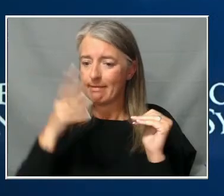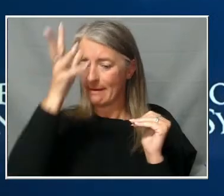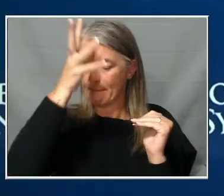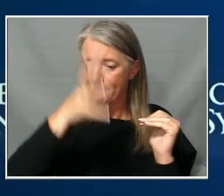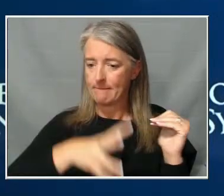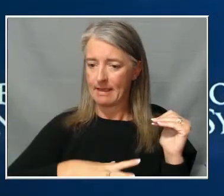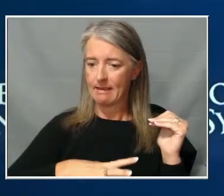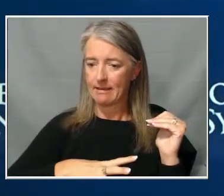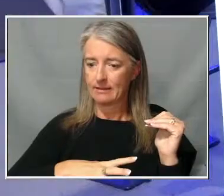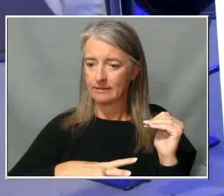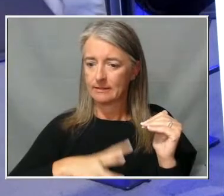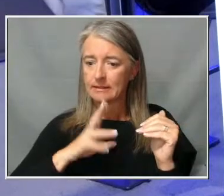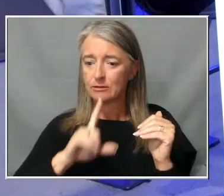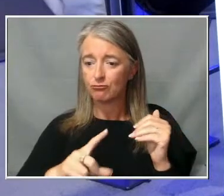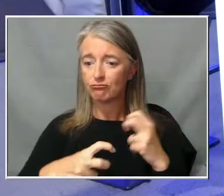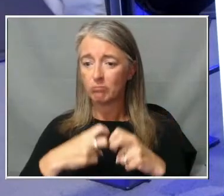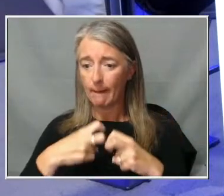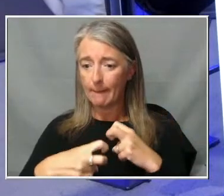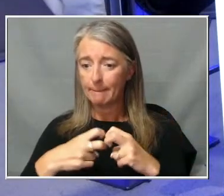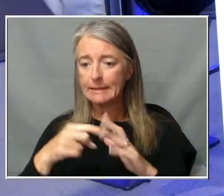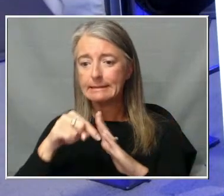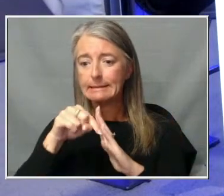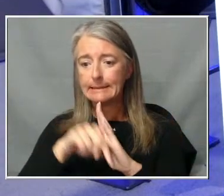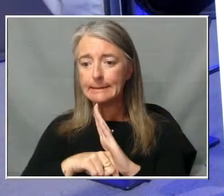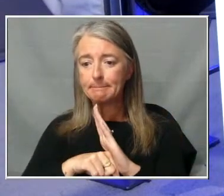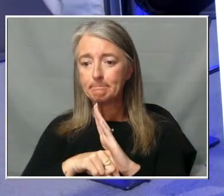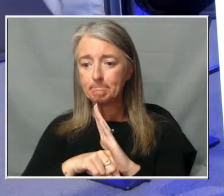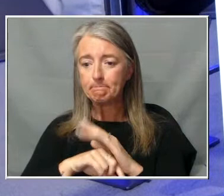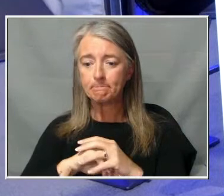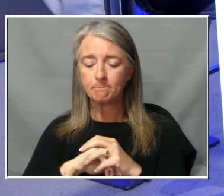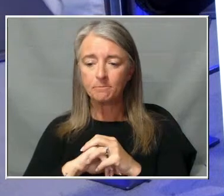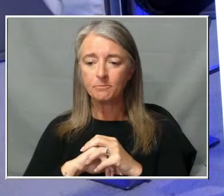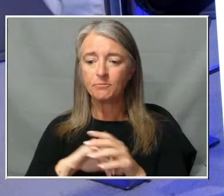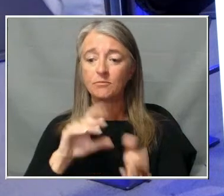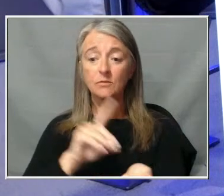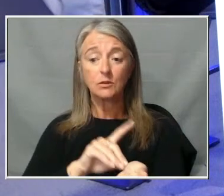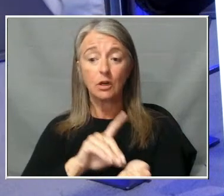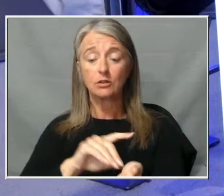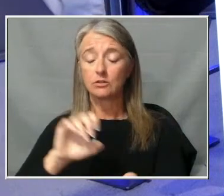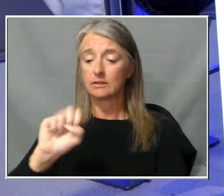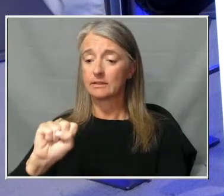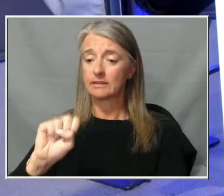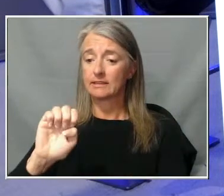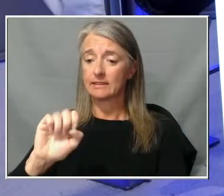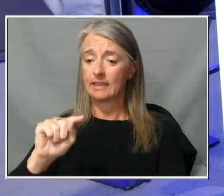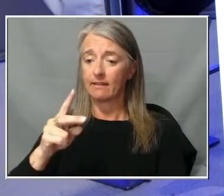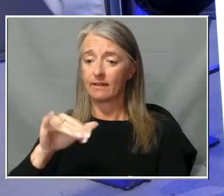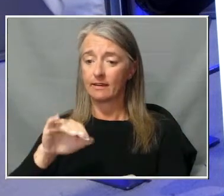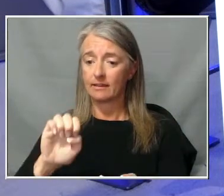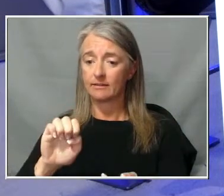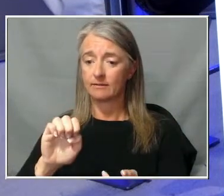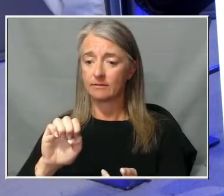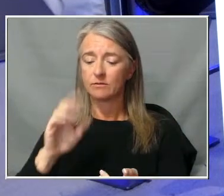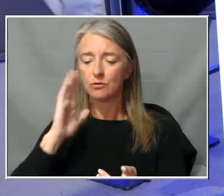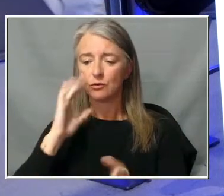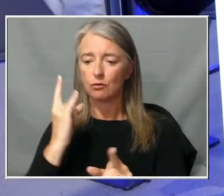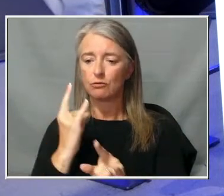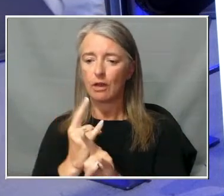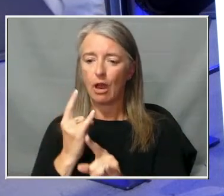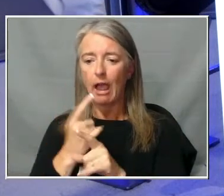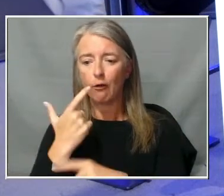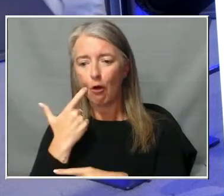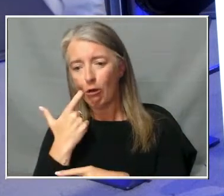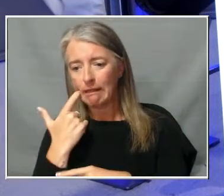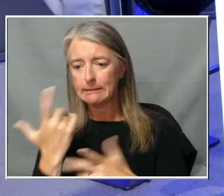a problem. Yeah, it goes deep, deep, deep. Okay, so Dr. Sethi, people know the term alcoholism, but medically